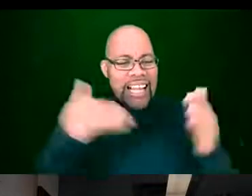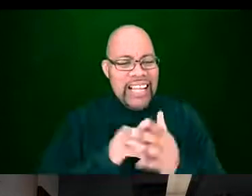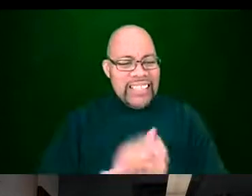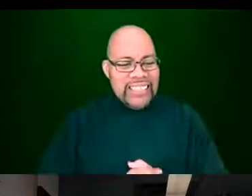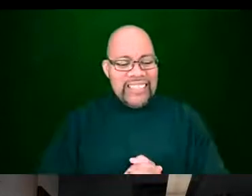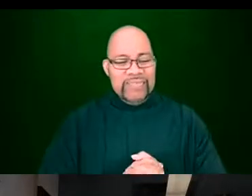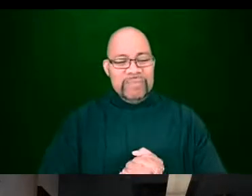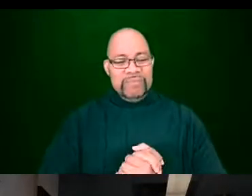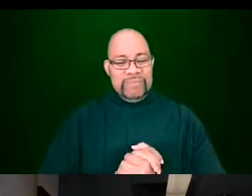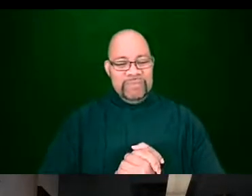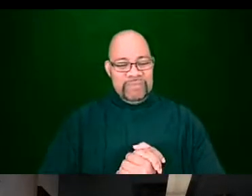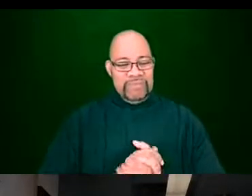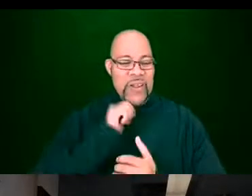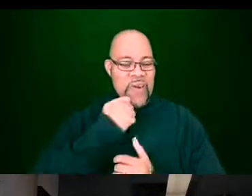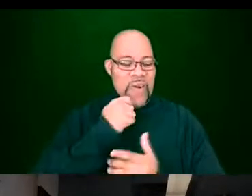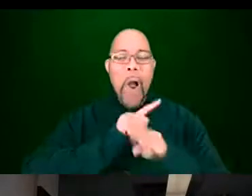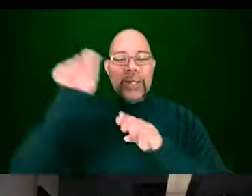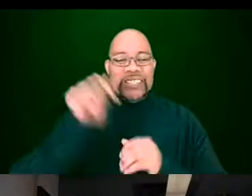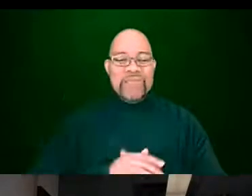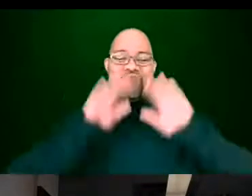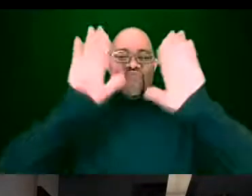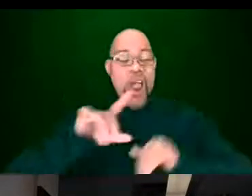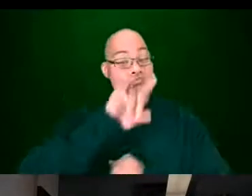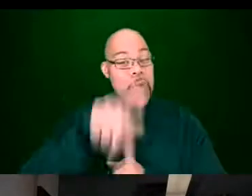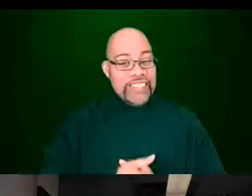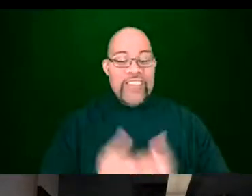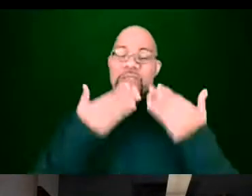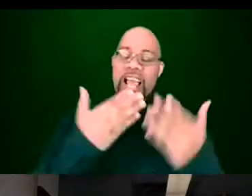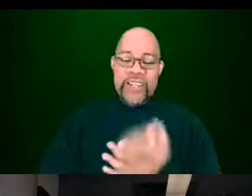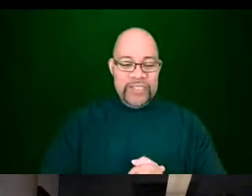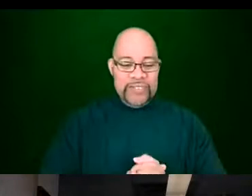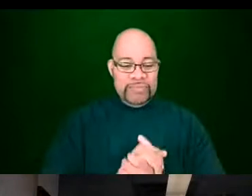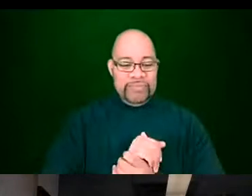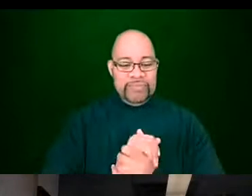arms. Oh, awesome. Great question. Thank you.